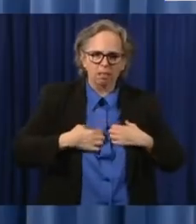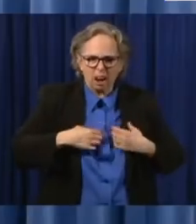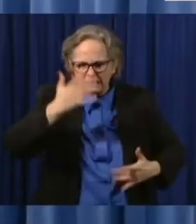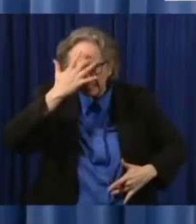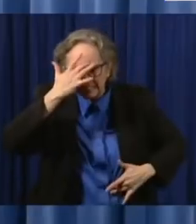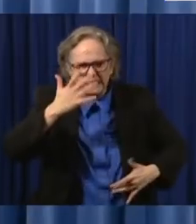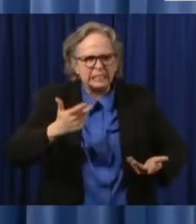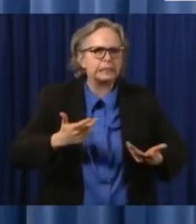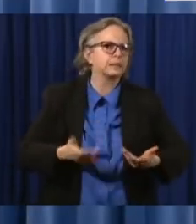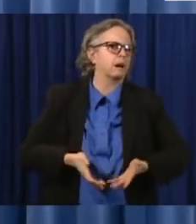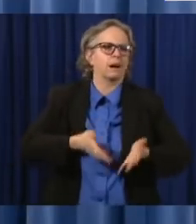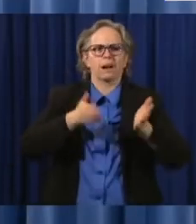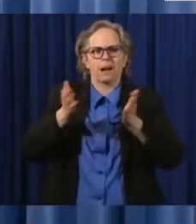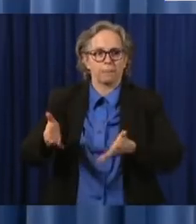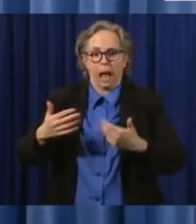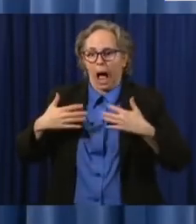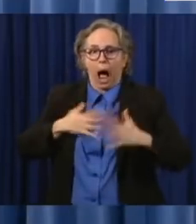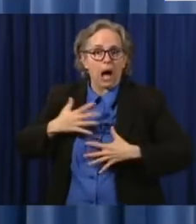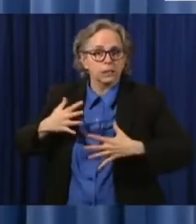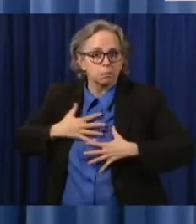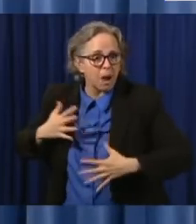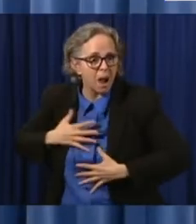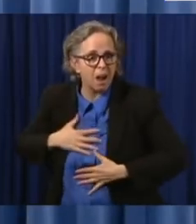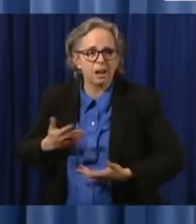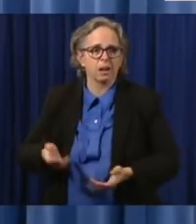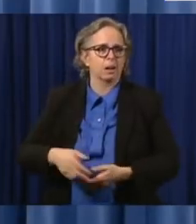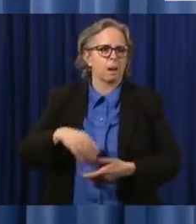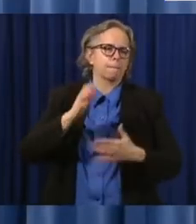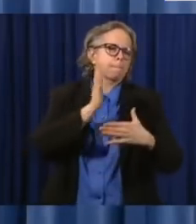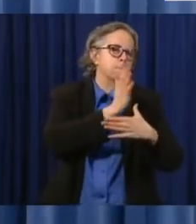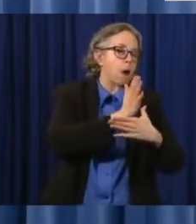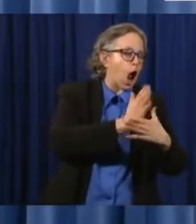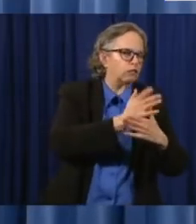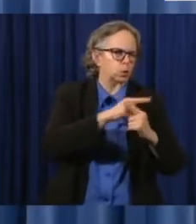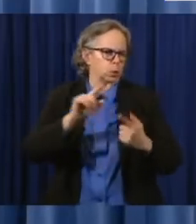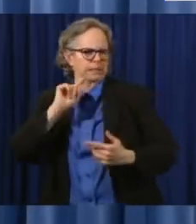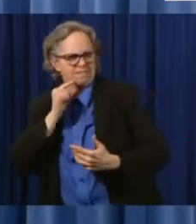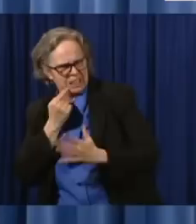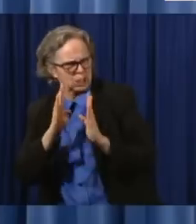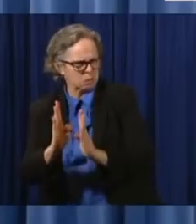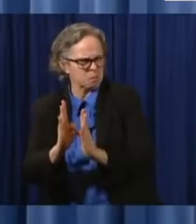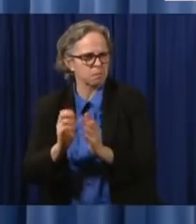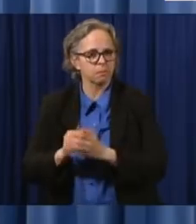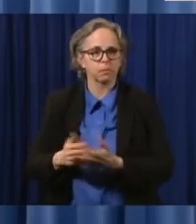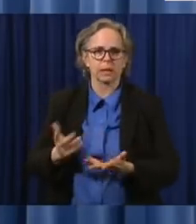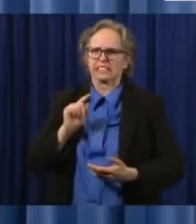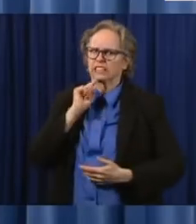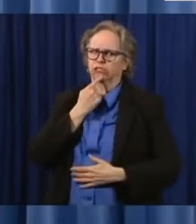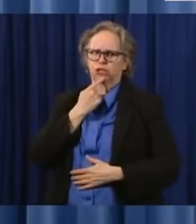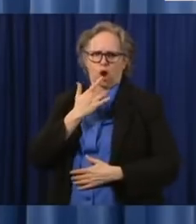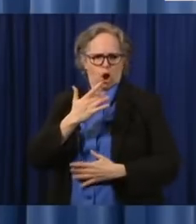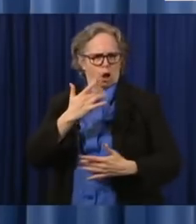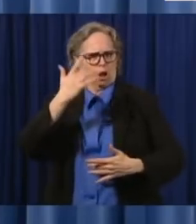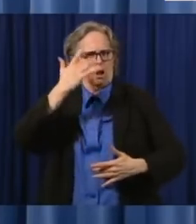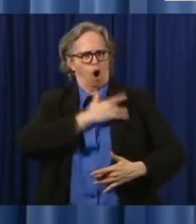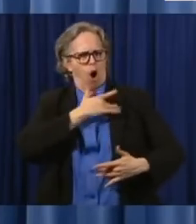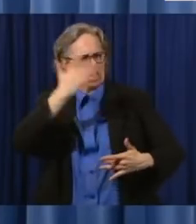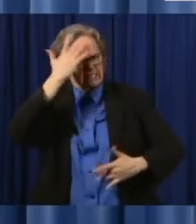moderate to severe asthma, serious heart conditions, compromised immune